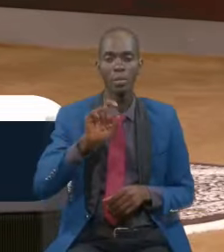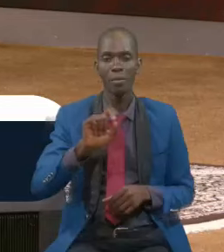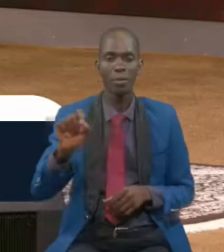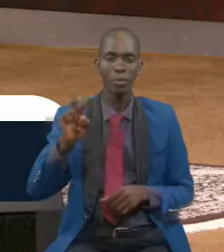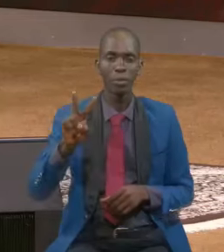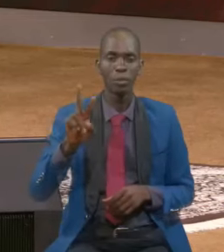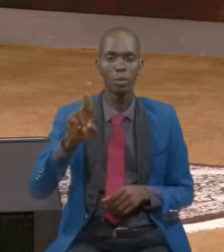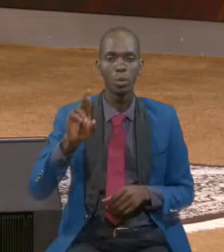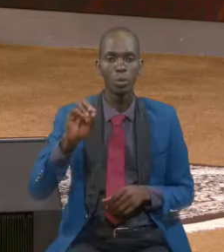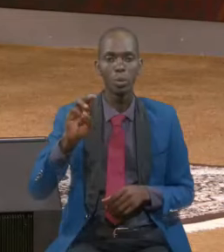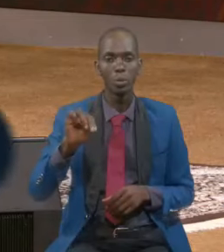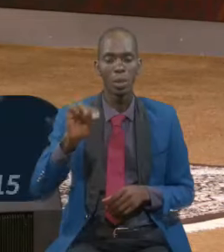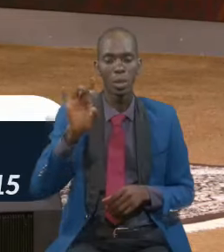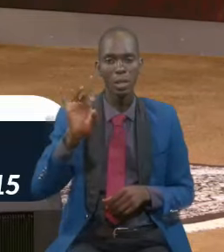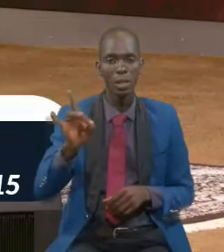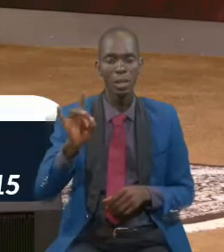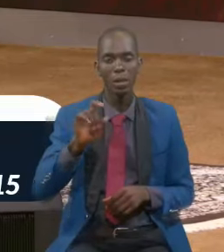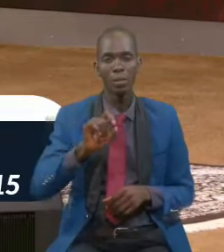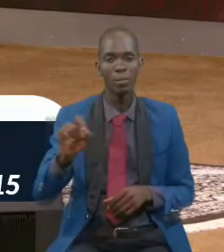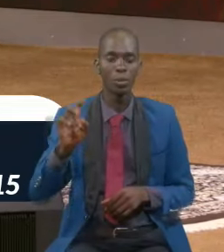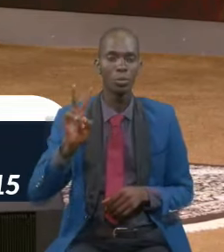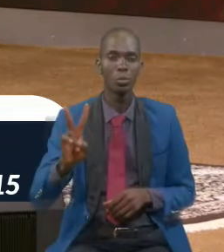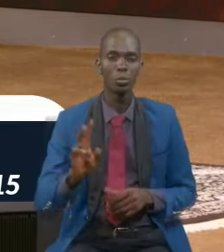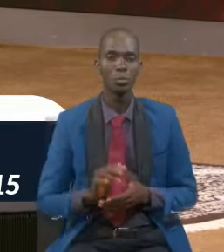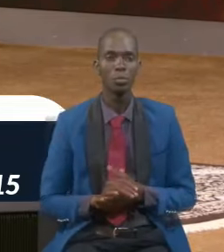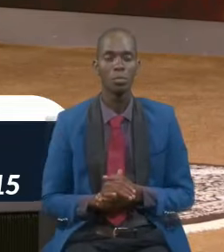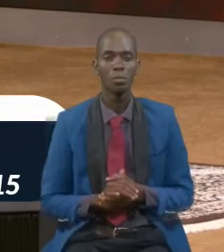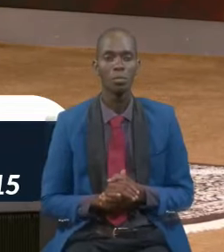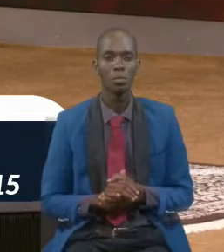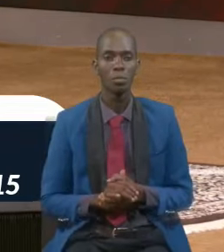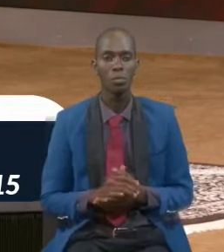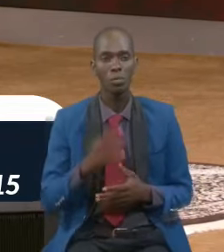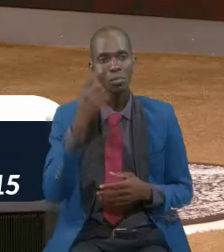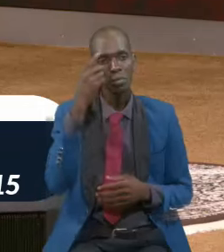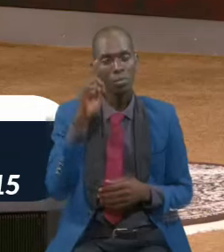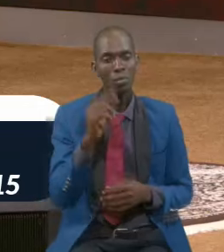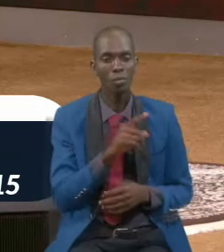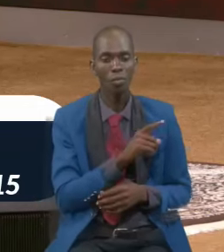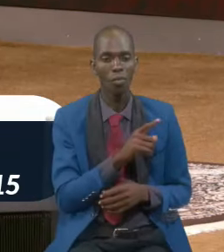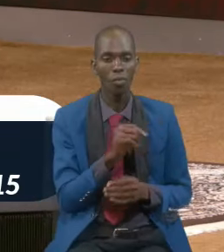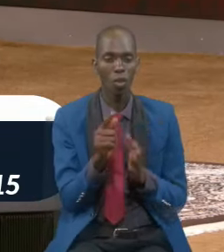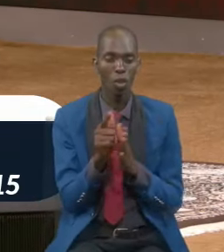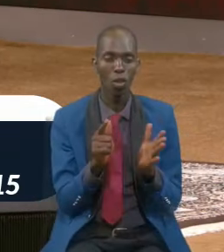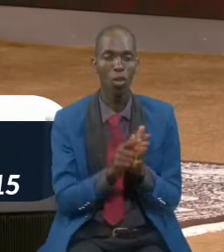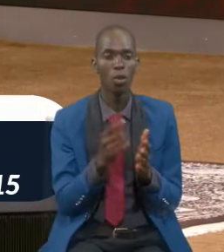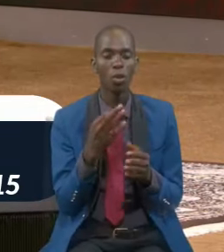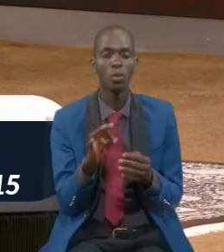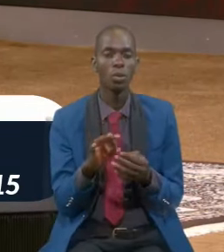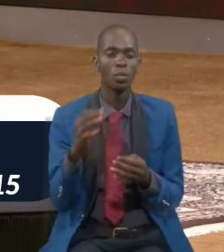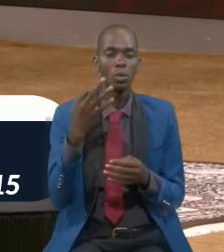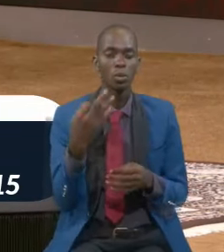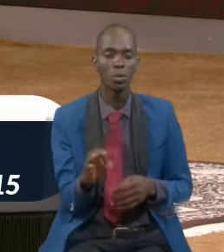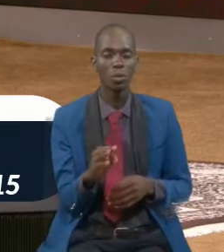8, we're reading here from verse 2. For the law of the Spirit of life in